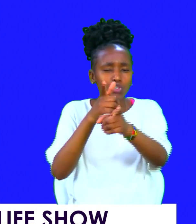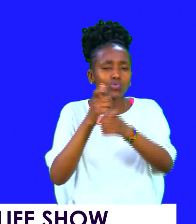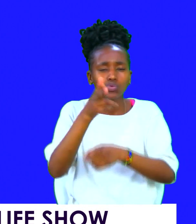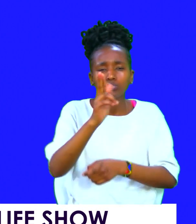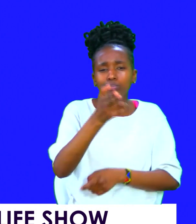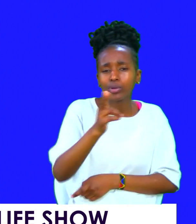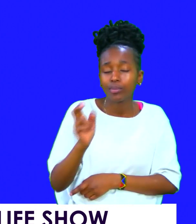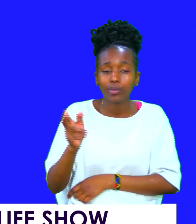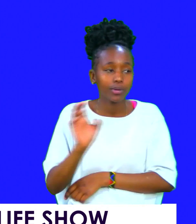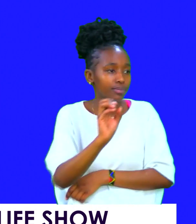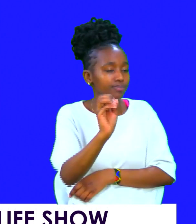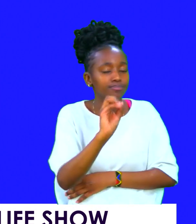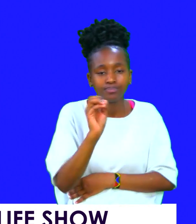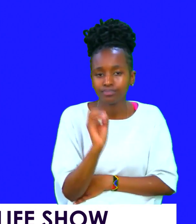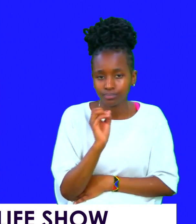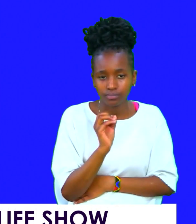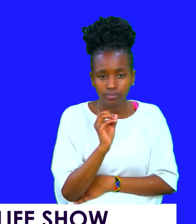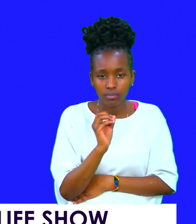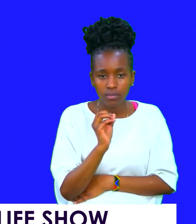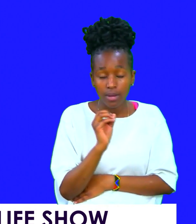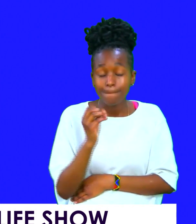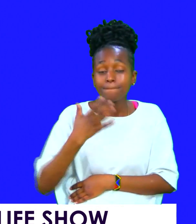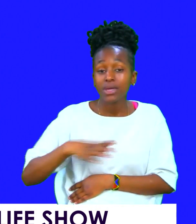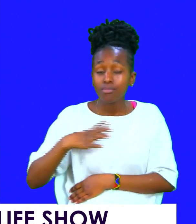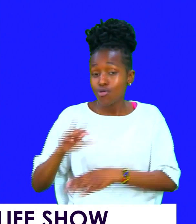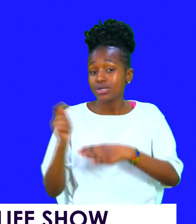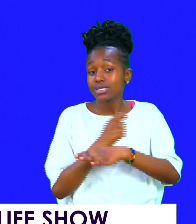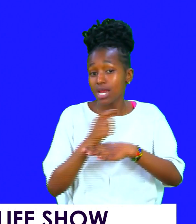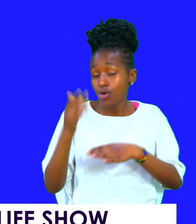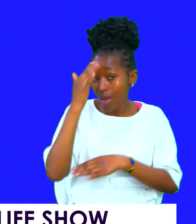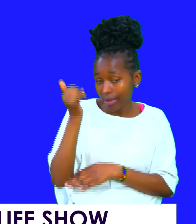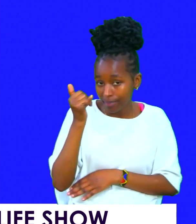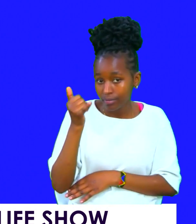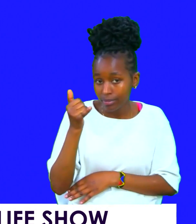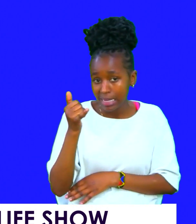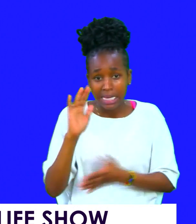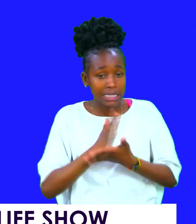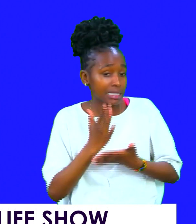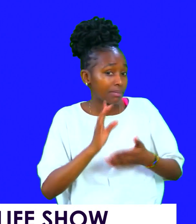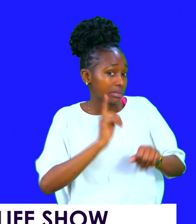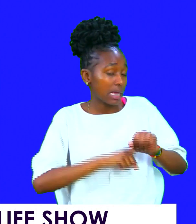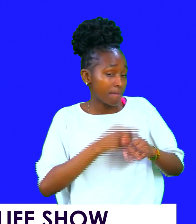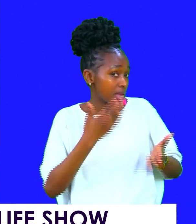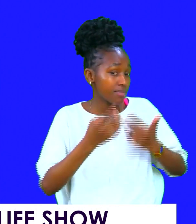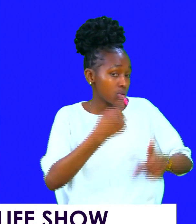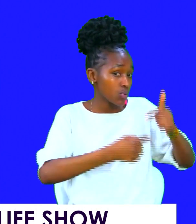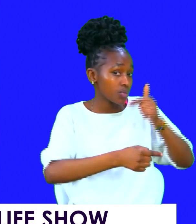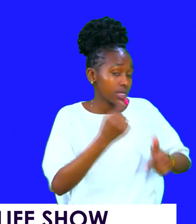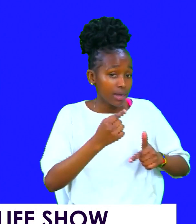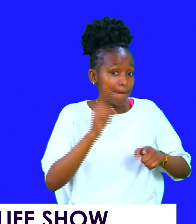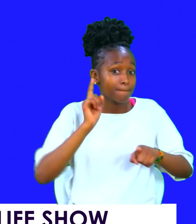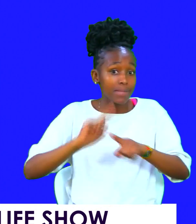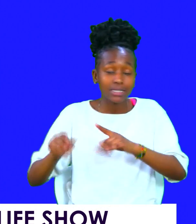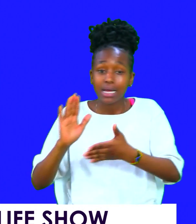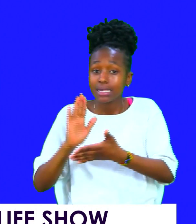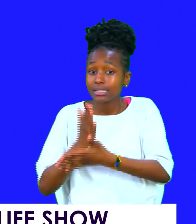bullets. It is because sometimes you may win battles, but you may lose